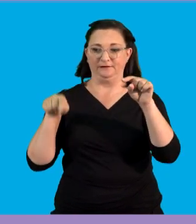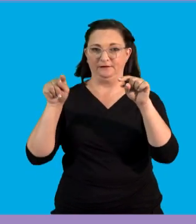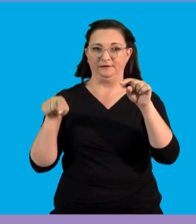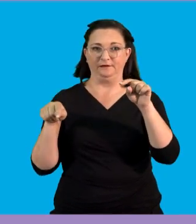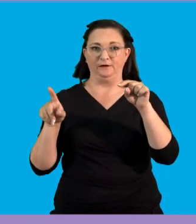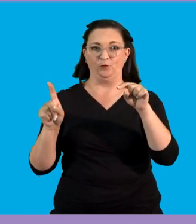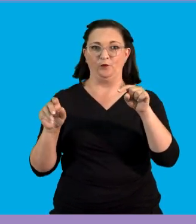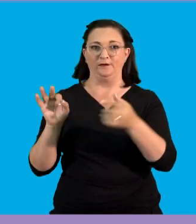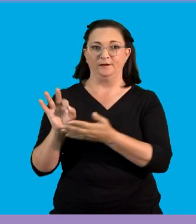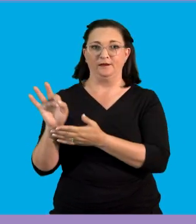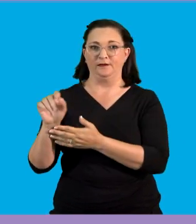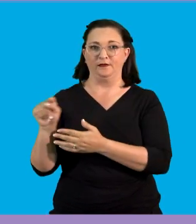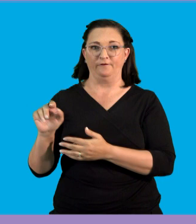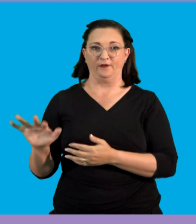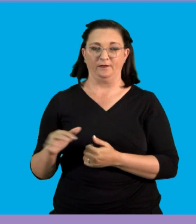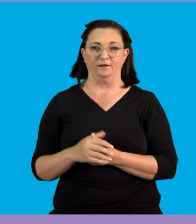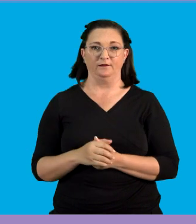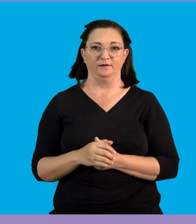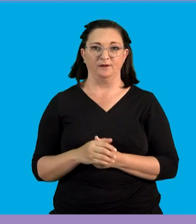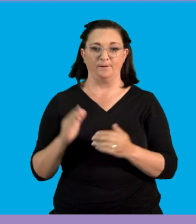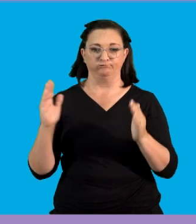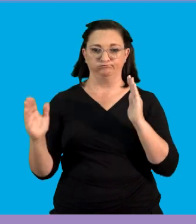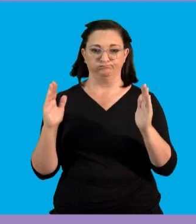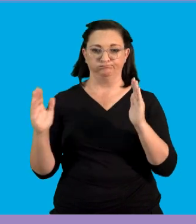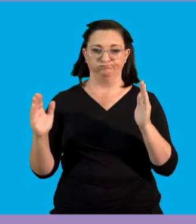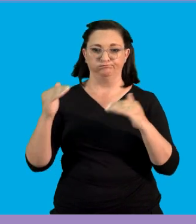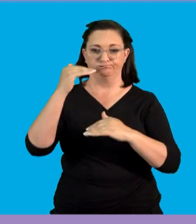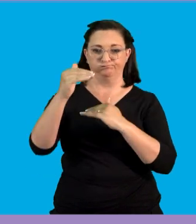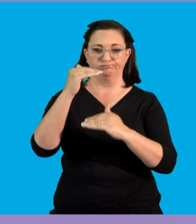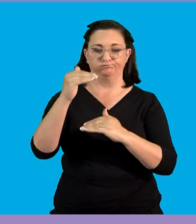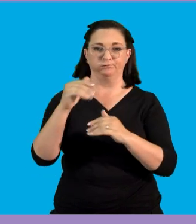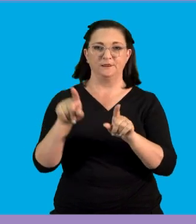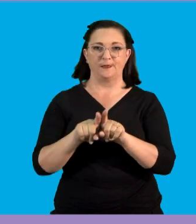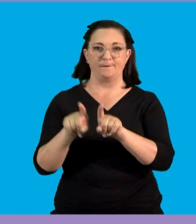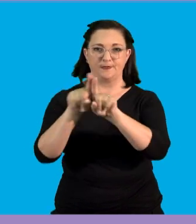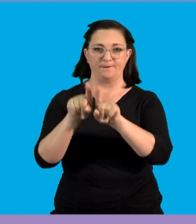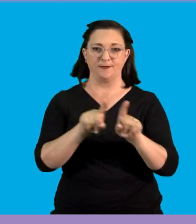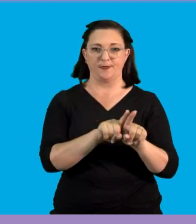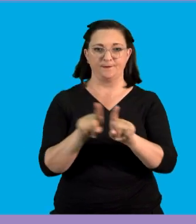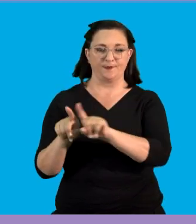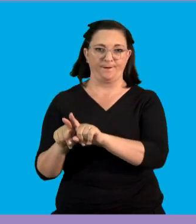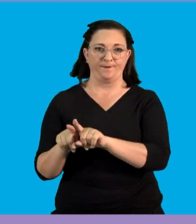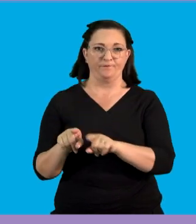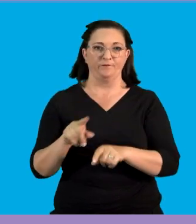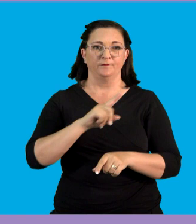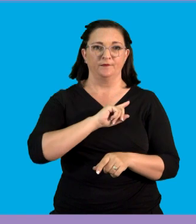know that a rectangle, the two opposite sides are equal. So if this side is 13/5, this side is